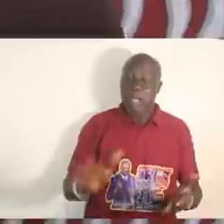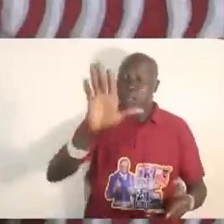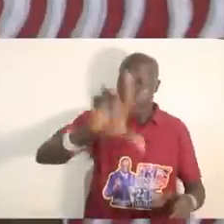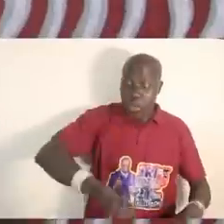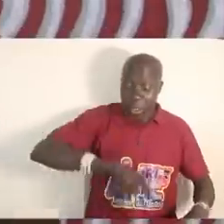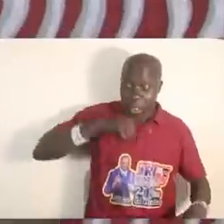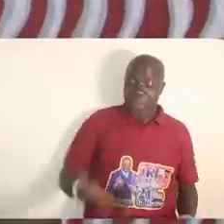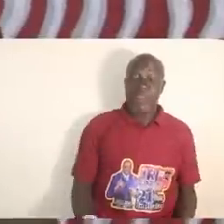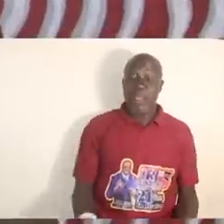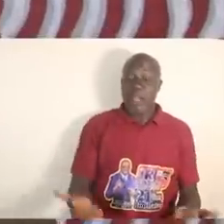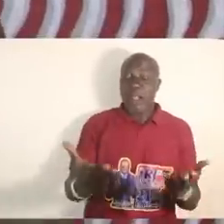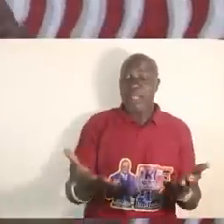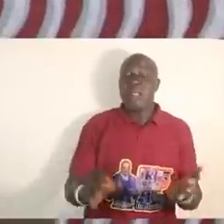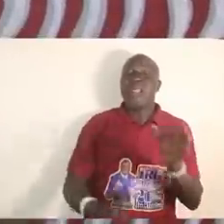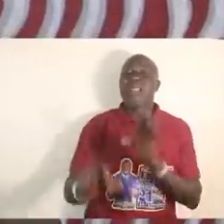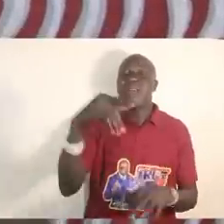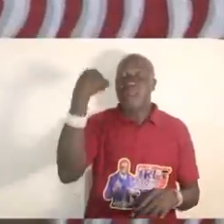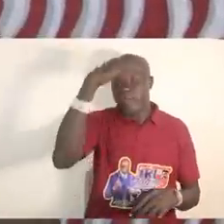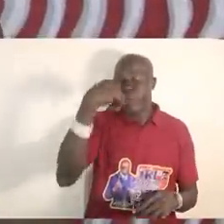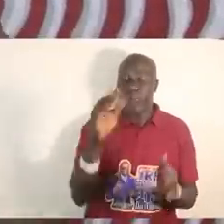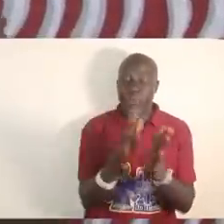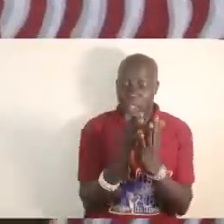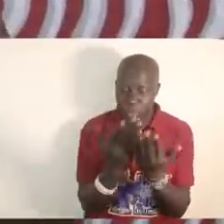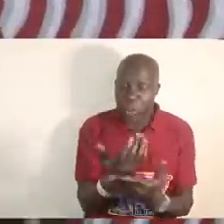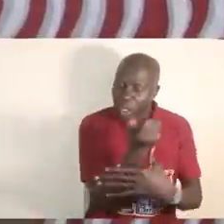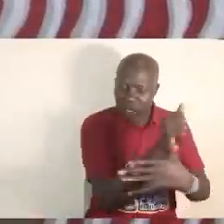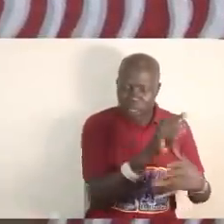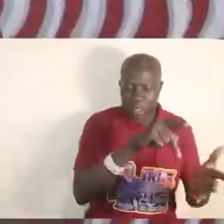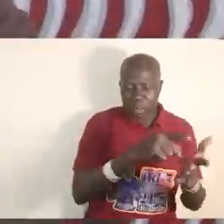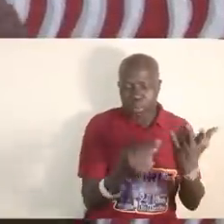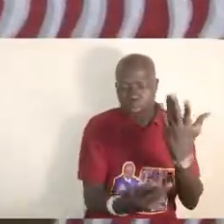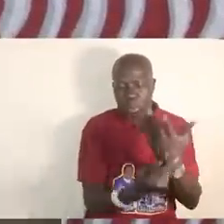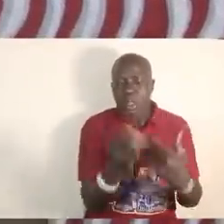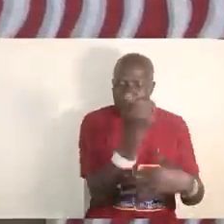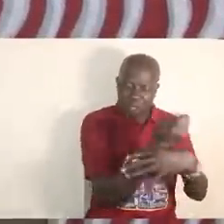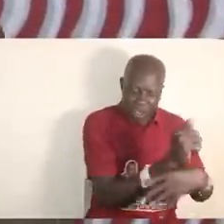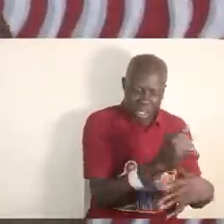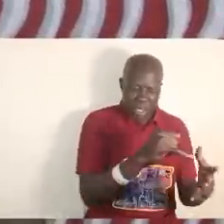Aye Radide. Amen. Program on Facebook. If you're on Facebook, share program. Share this program.